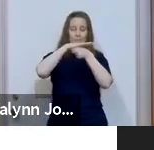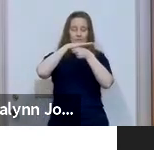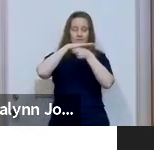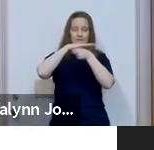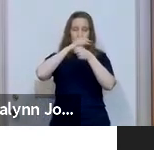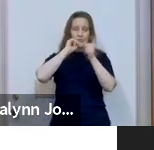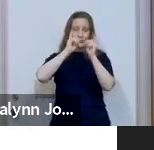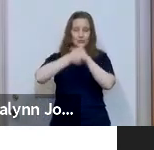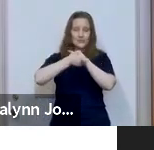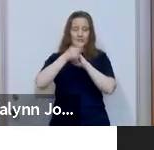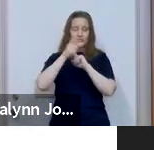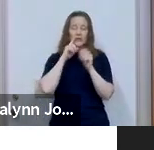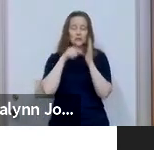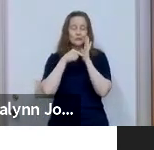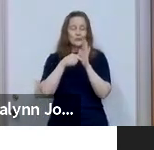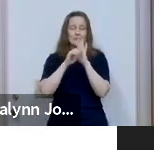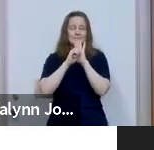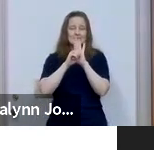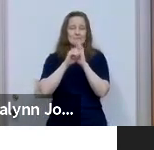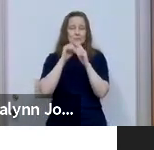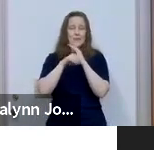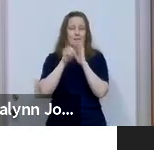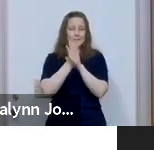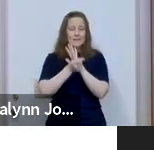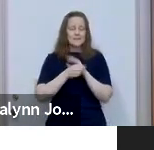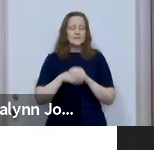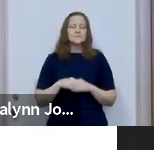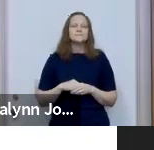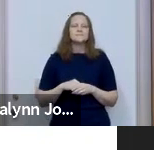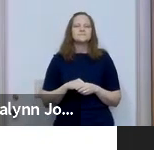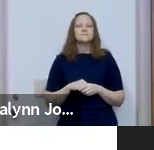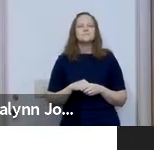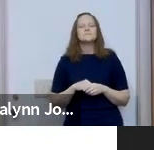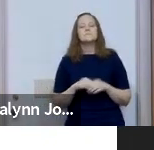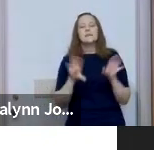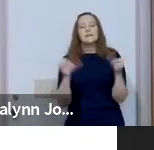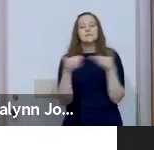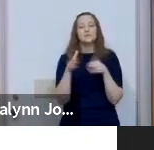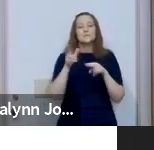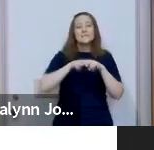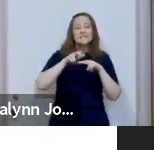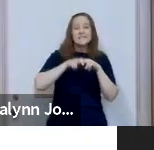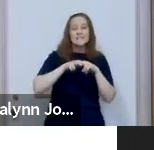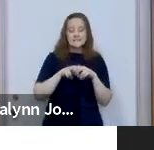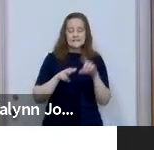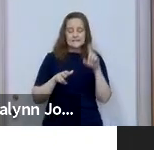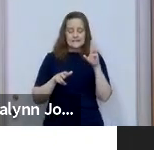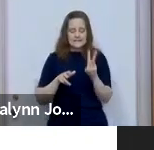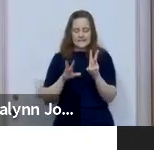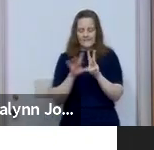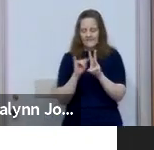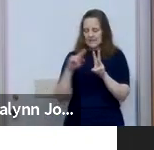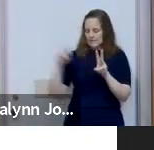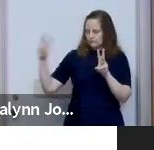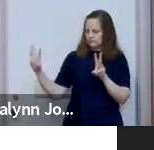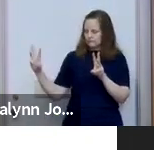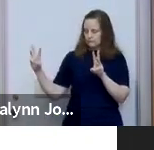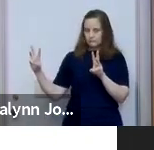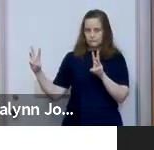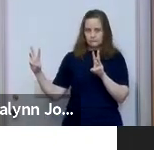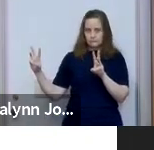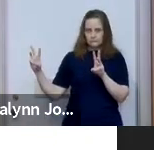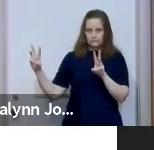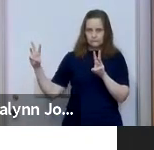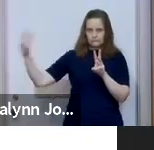show you an example in a few minutes of a floor diagram. Classroom seating is generally 6 feet between students. That was the mark we went